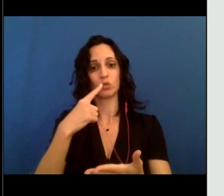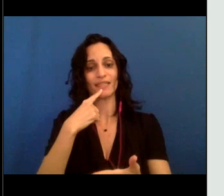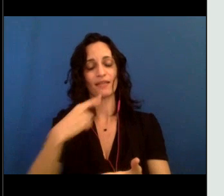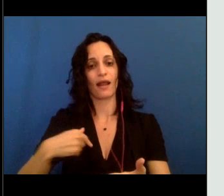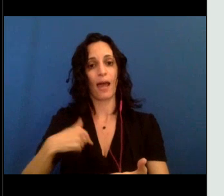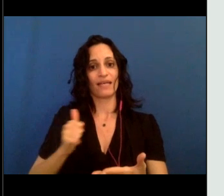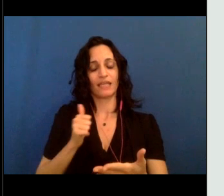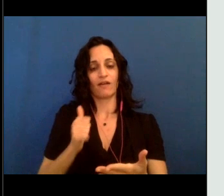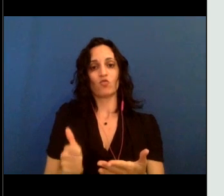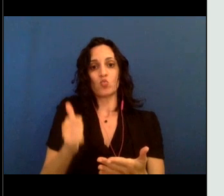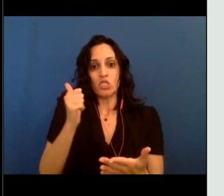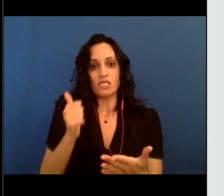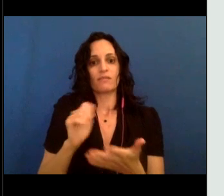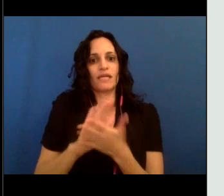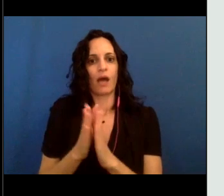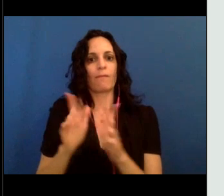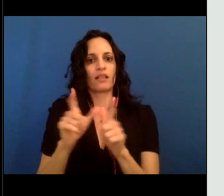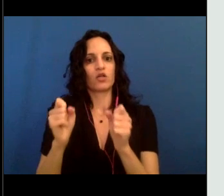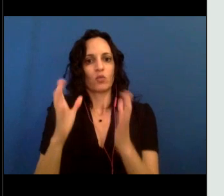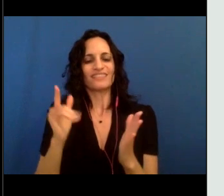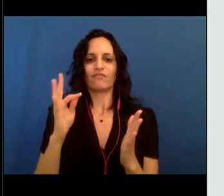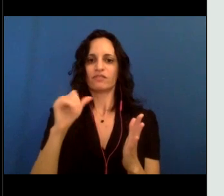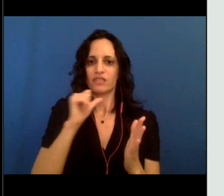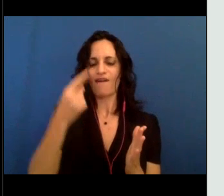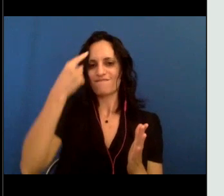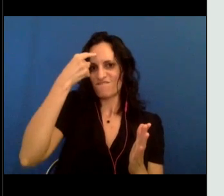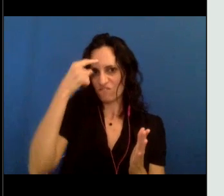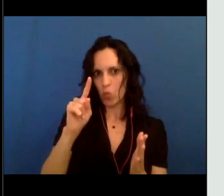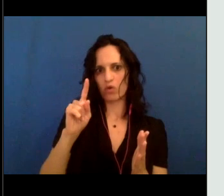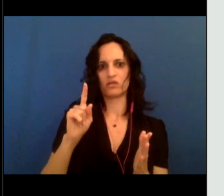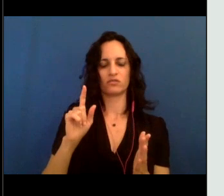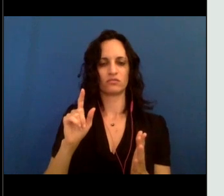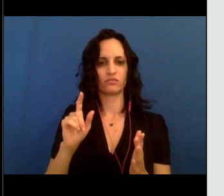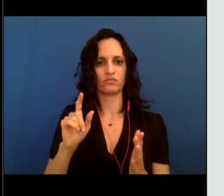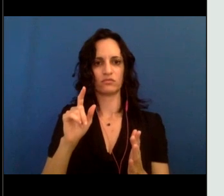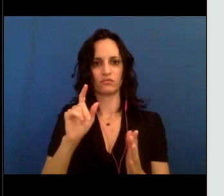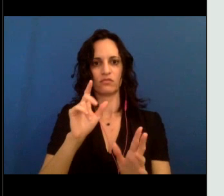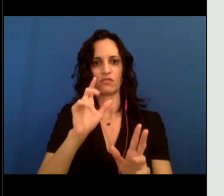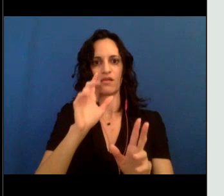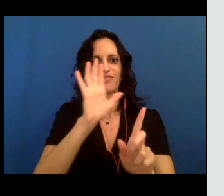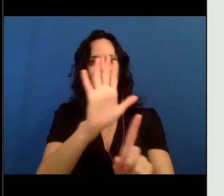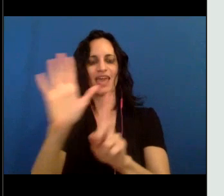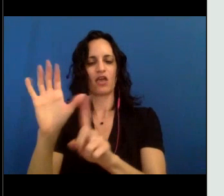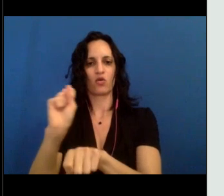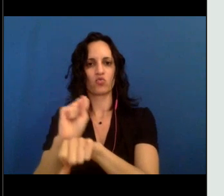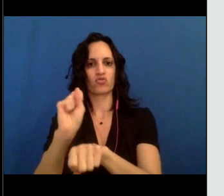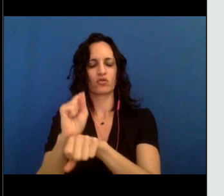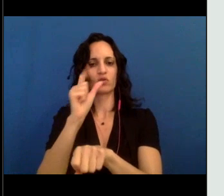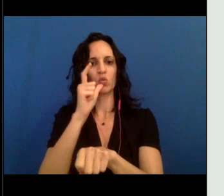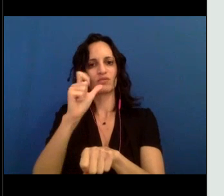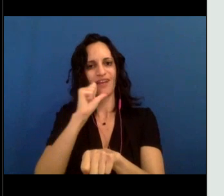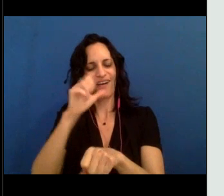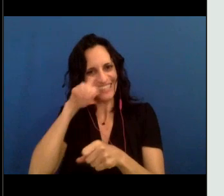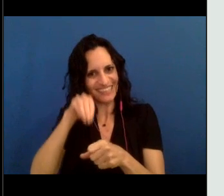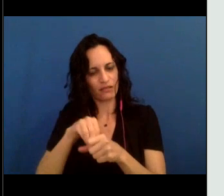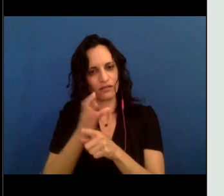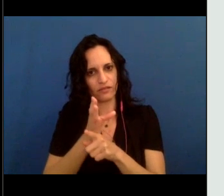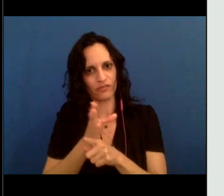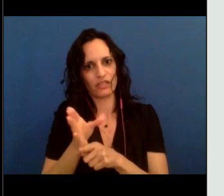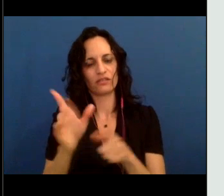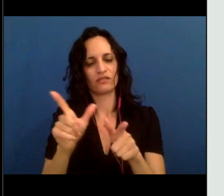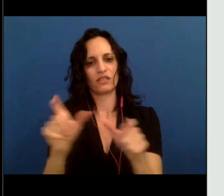be a linguist had it not been for the work of folks outside of the field, at least structurally, even though, they might be